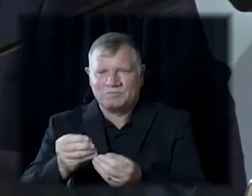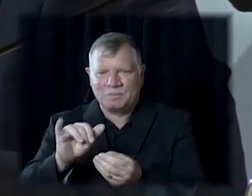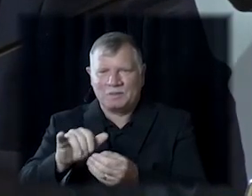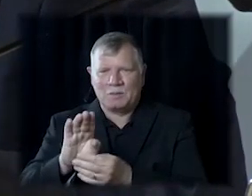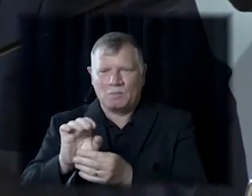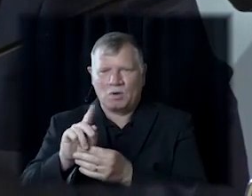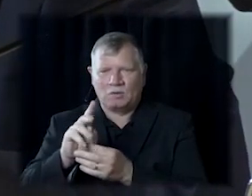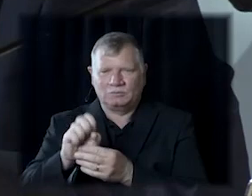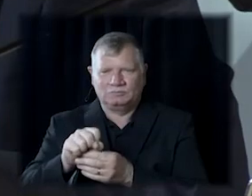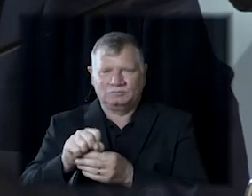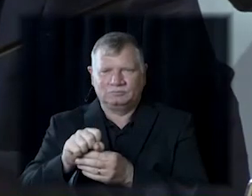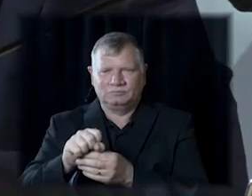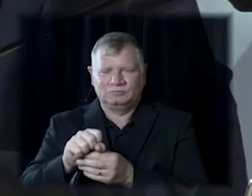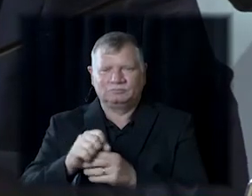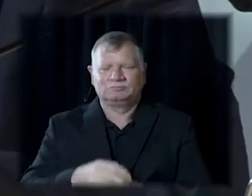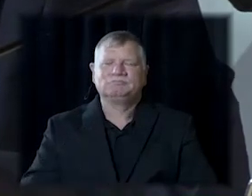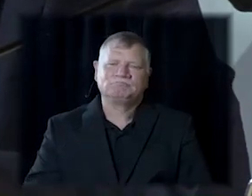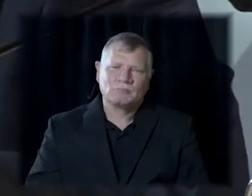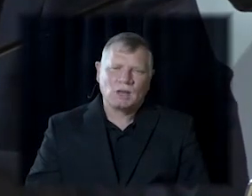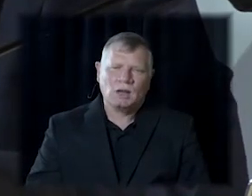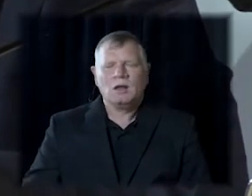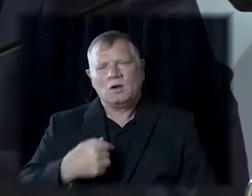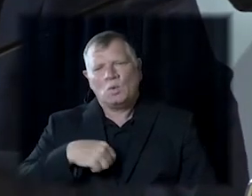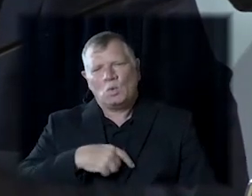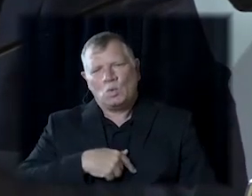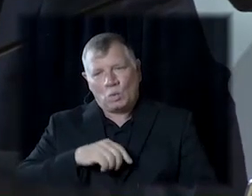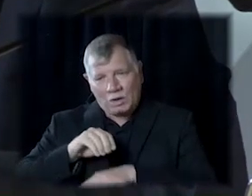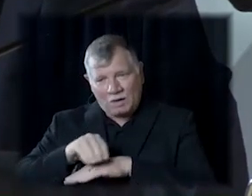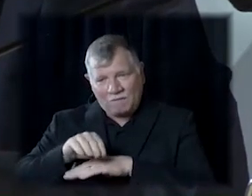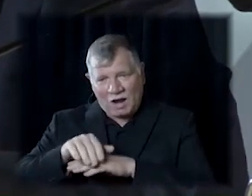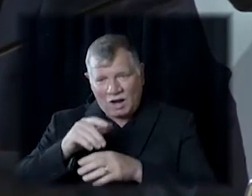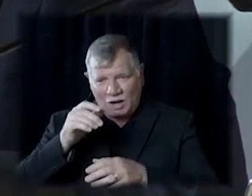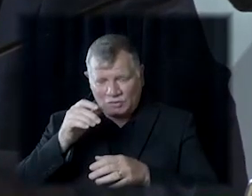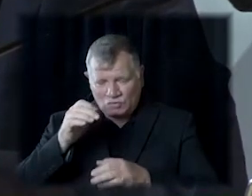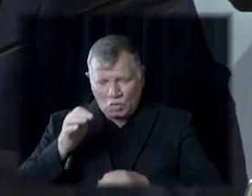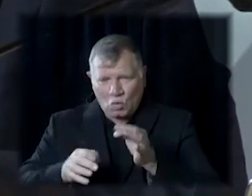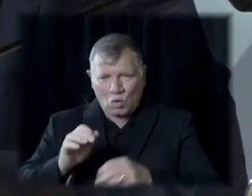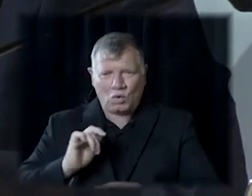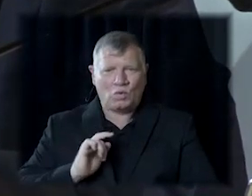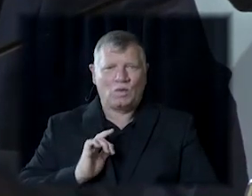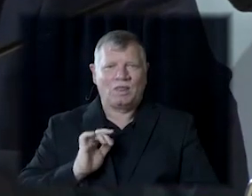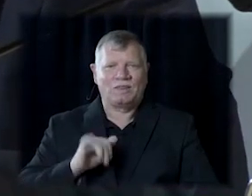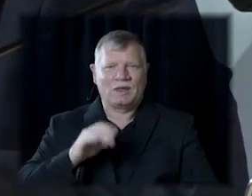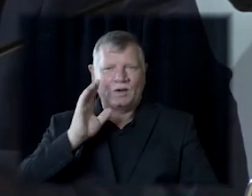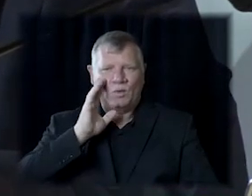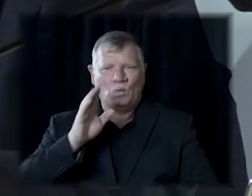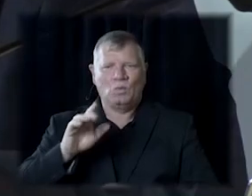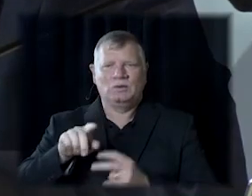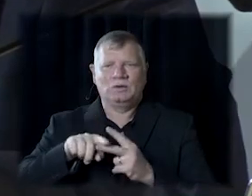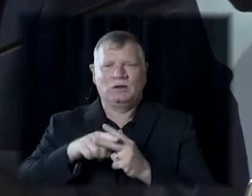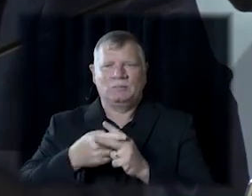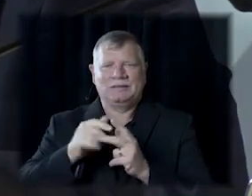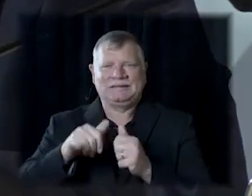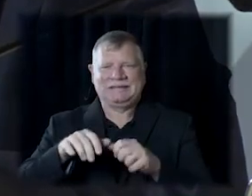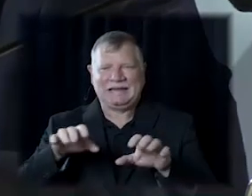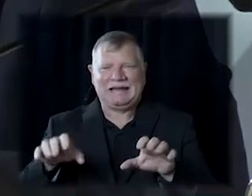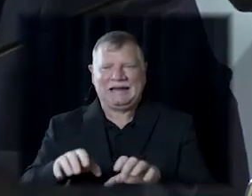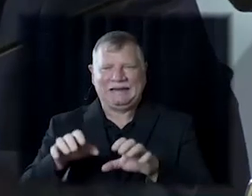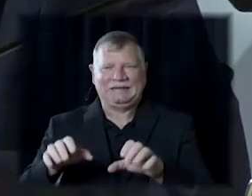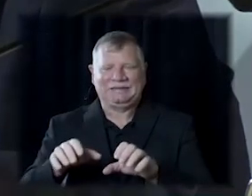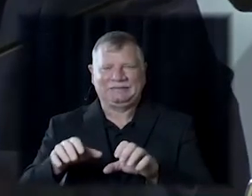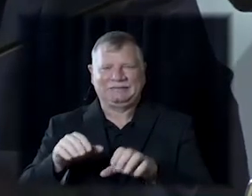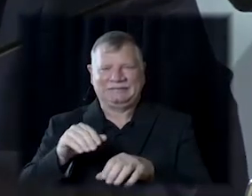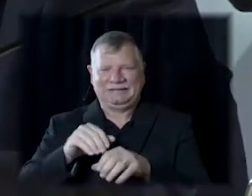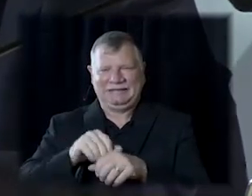We either entered into we advised the court that we were going to commence these actions against the